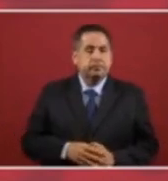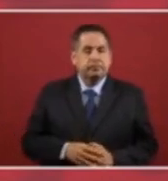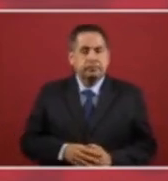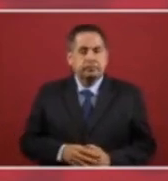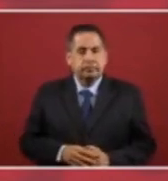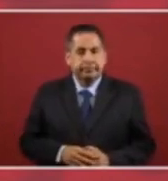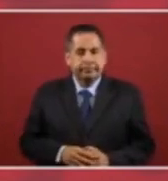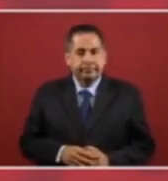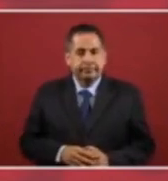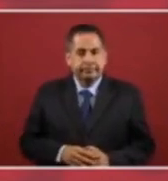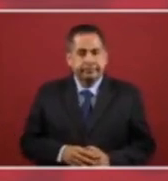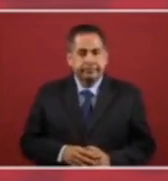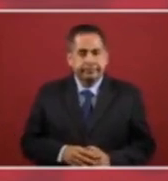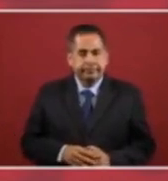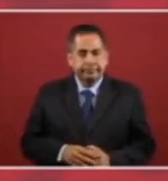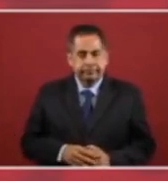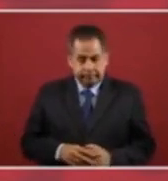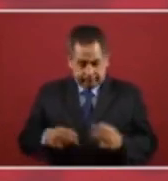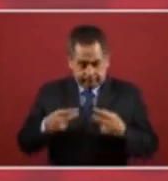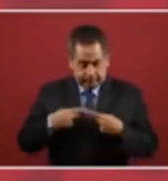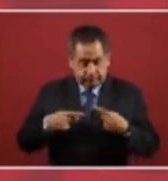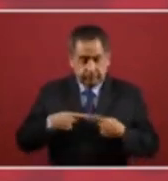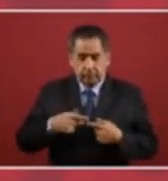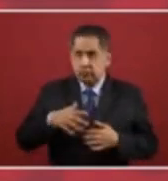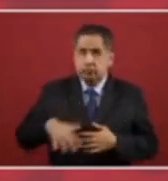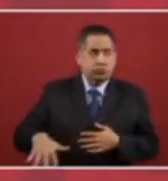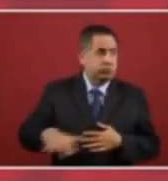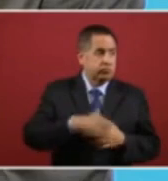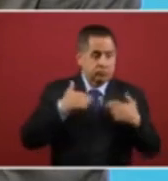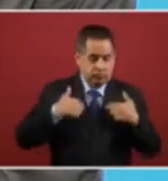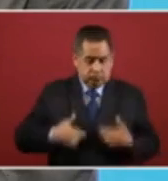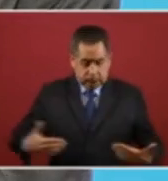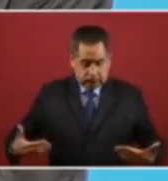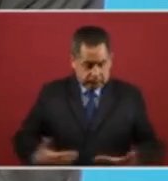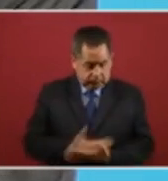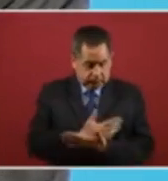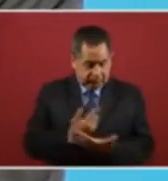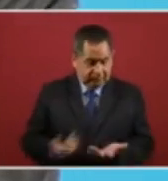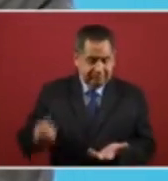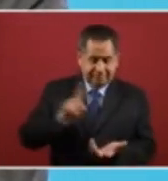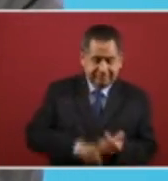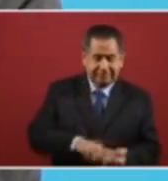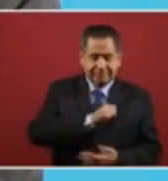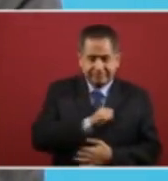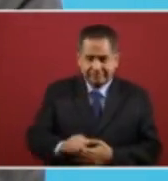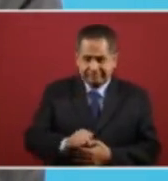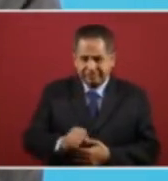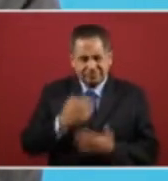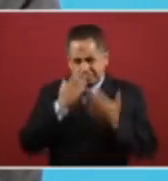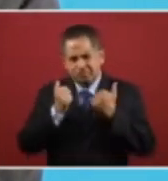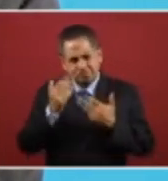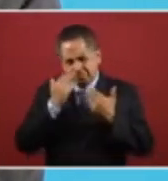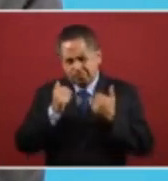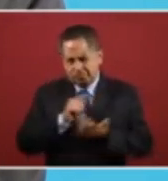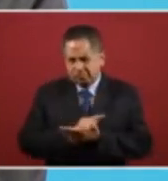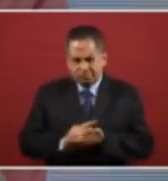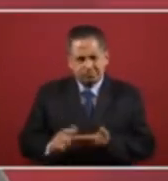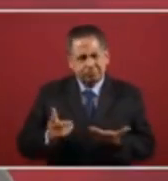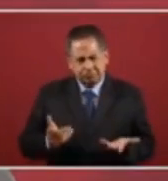that a human being is actually bad by nature.